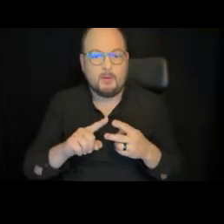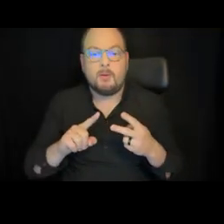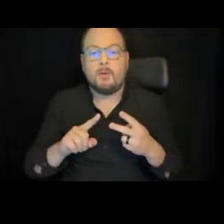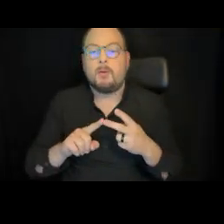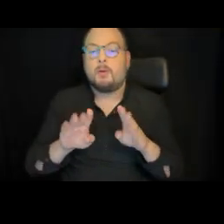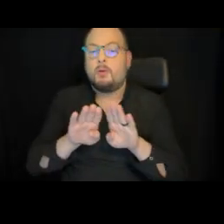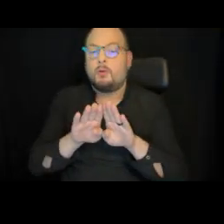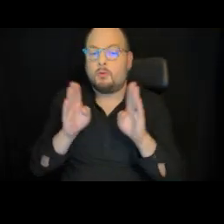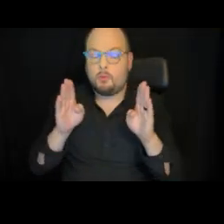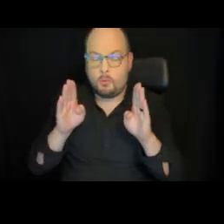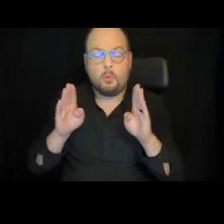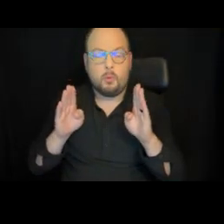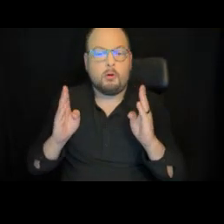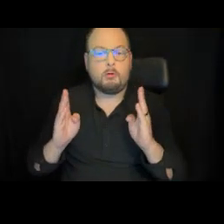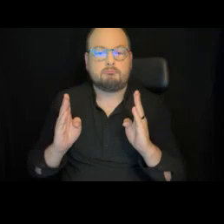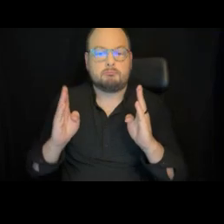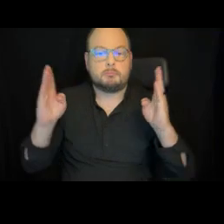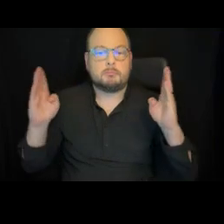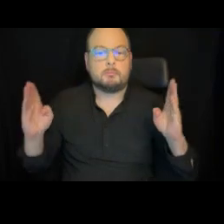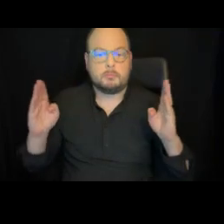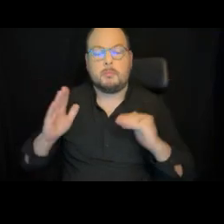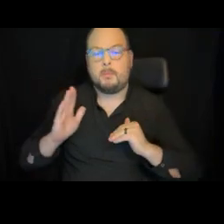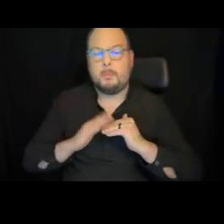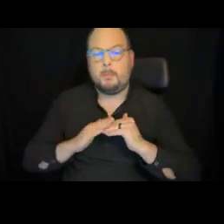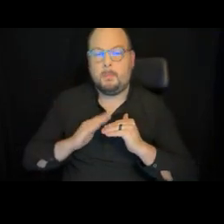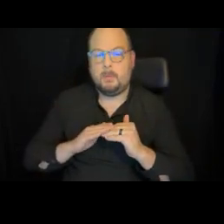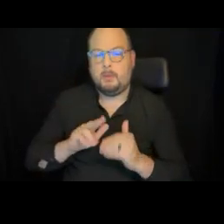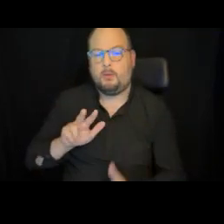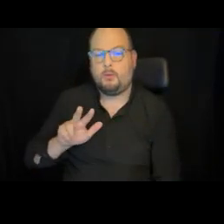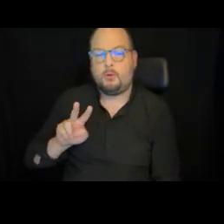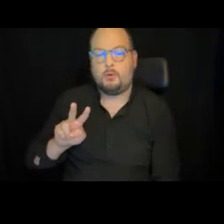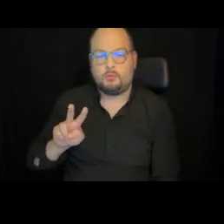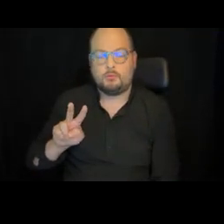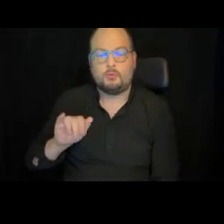at least 32-inch clearance.